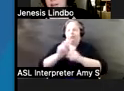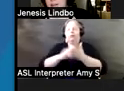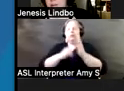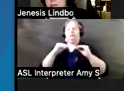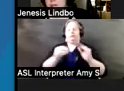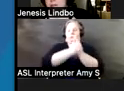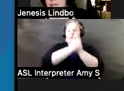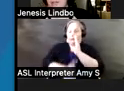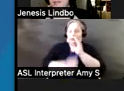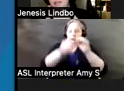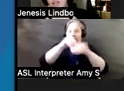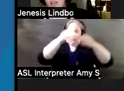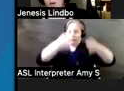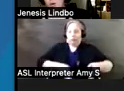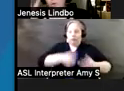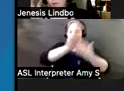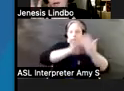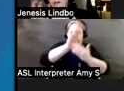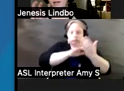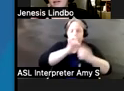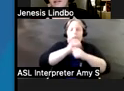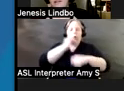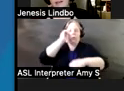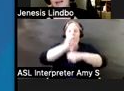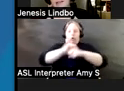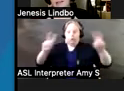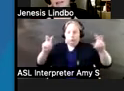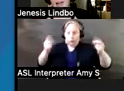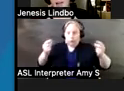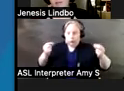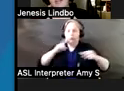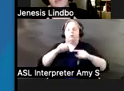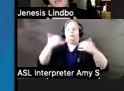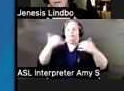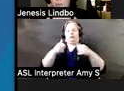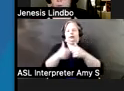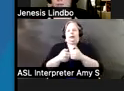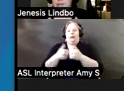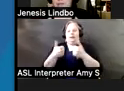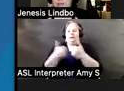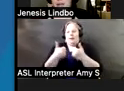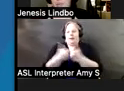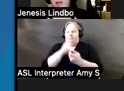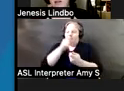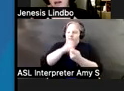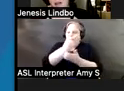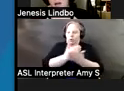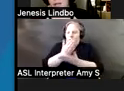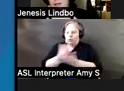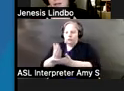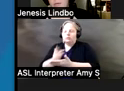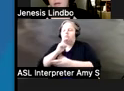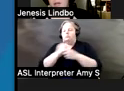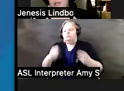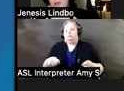the skill in person, their homework is the game and specific components of the game,